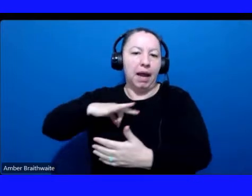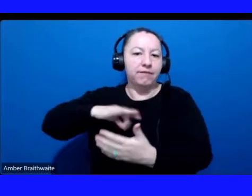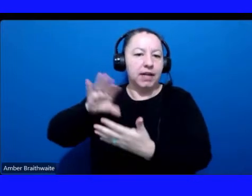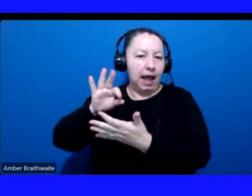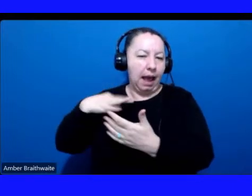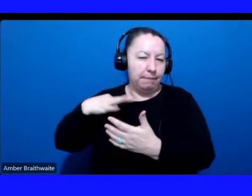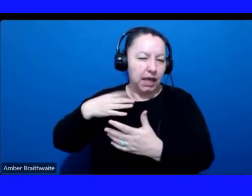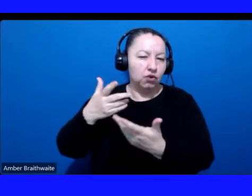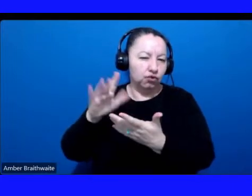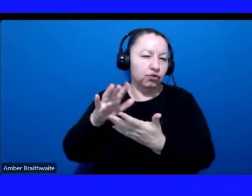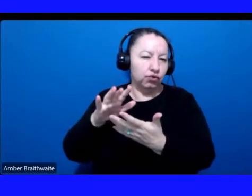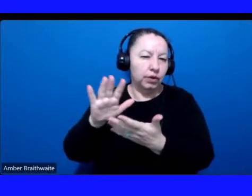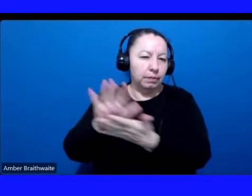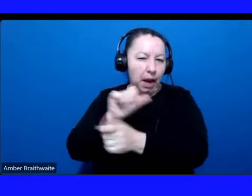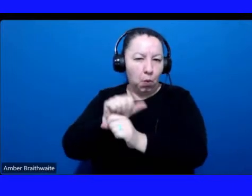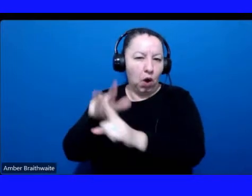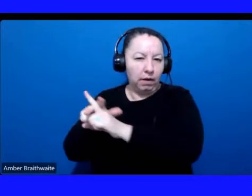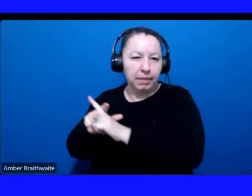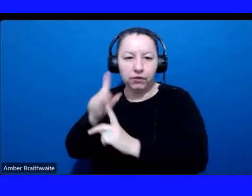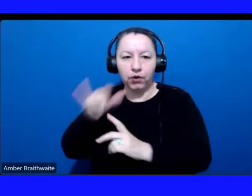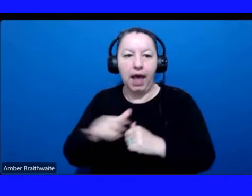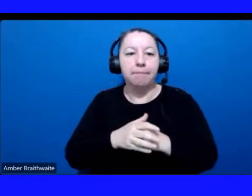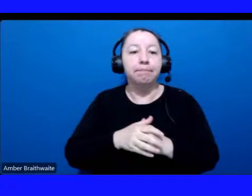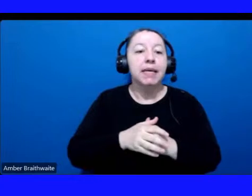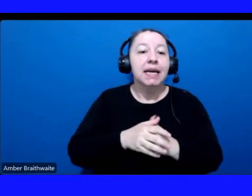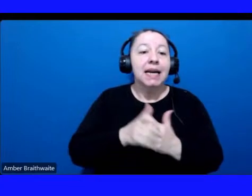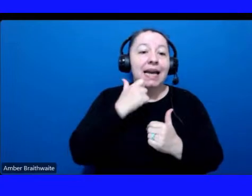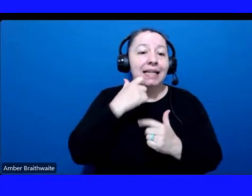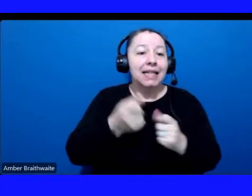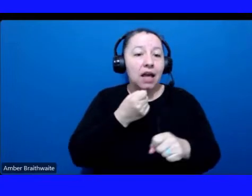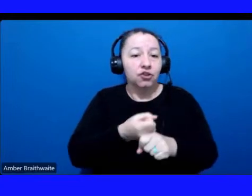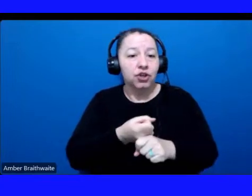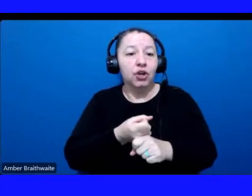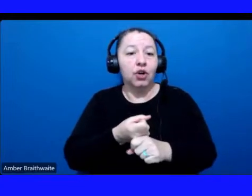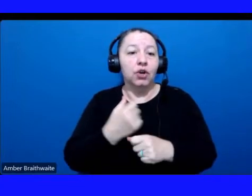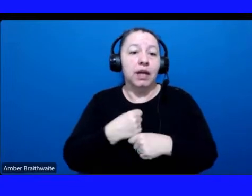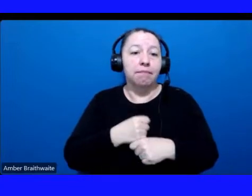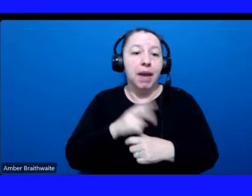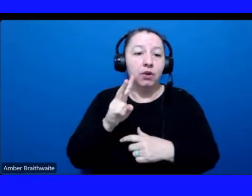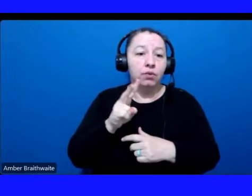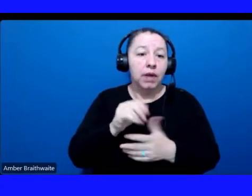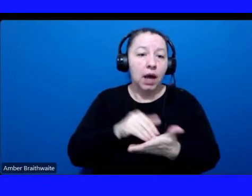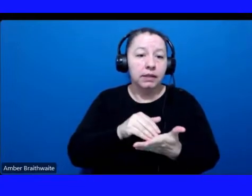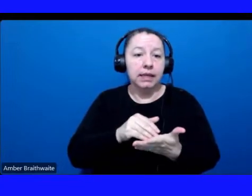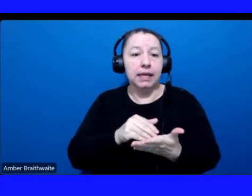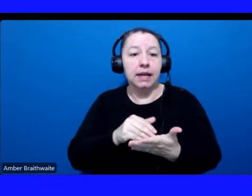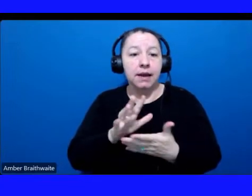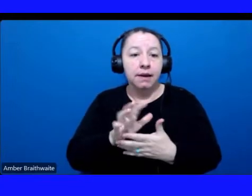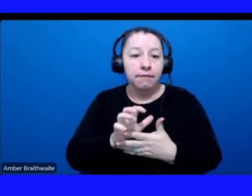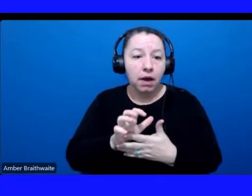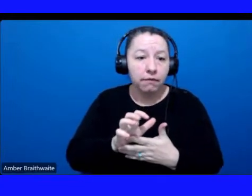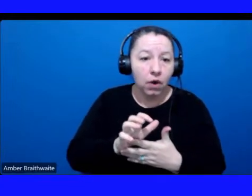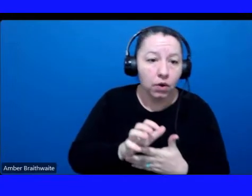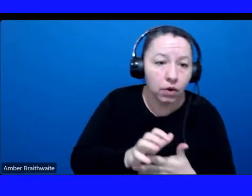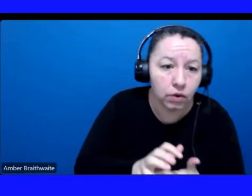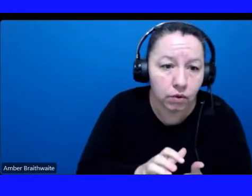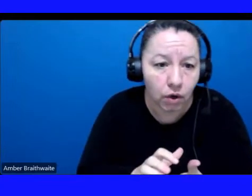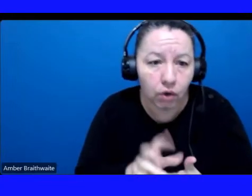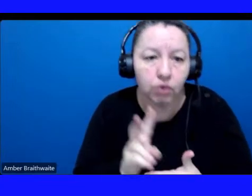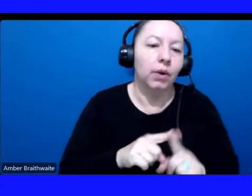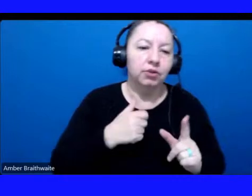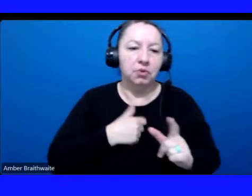also successfully met all the performance metrics outlined under the Brad H. settlement agreement, which includes making thousands of calls to